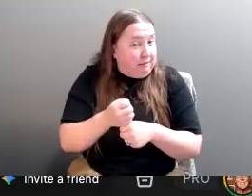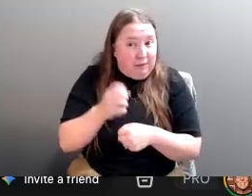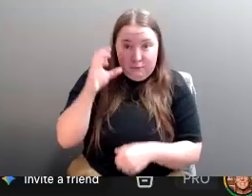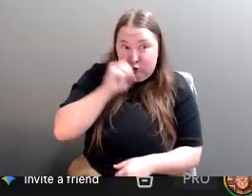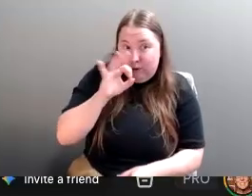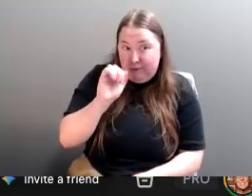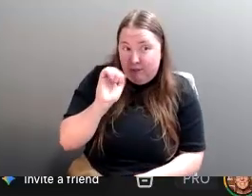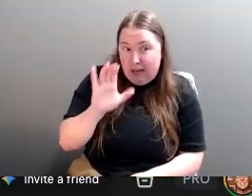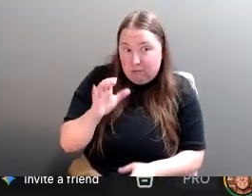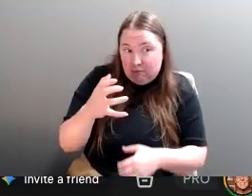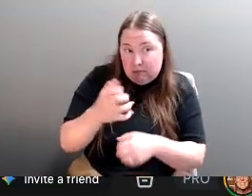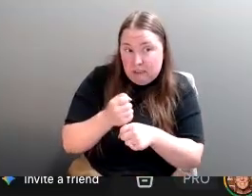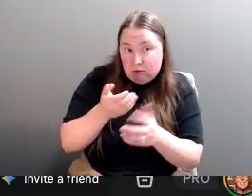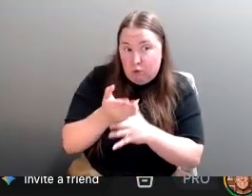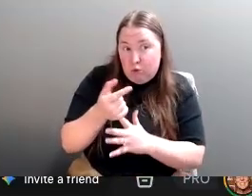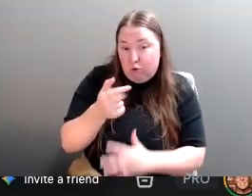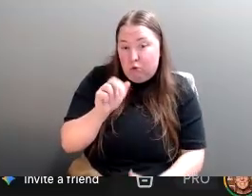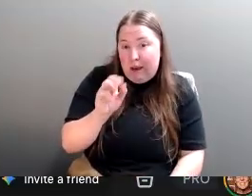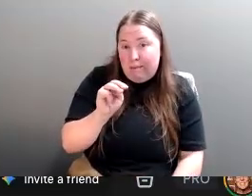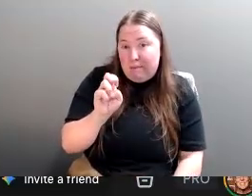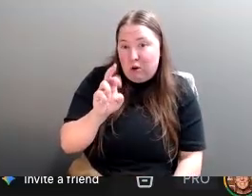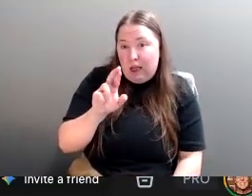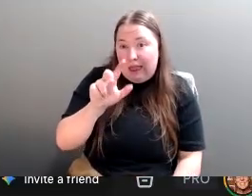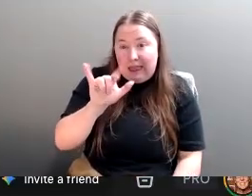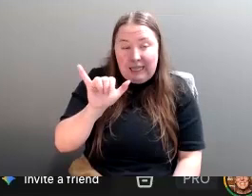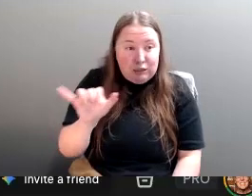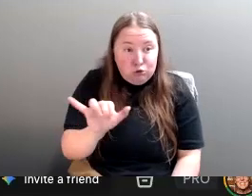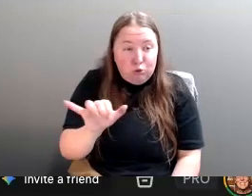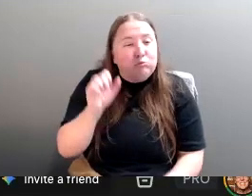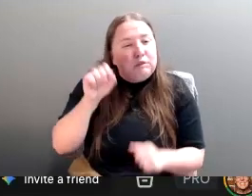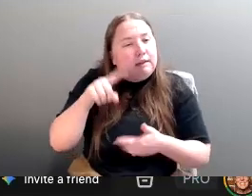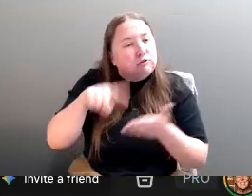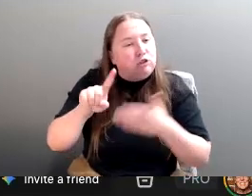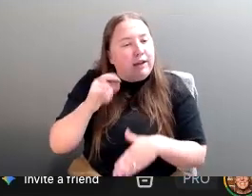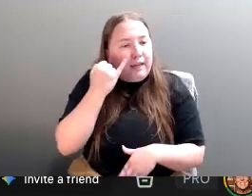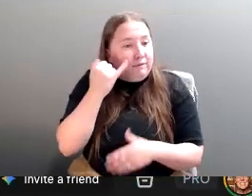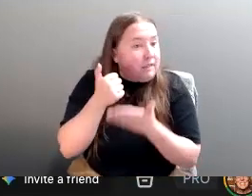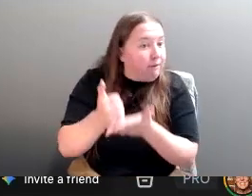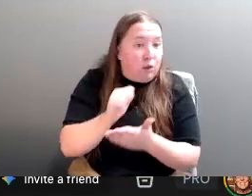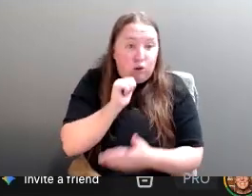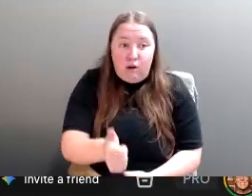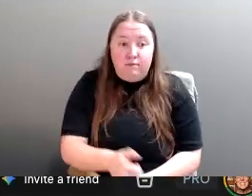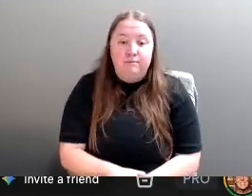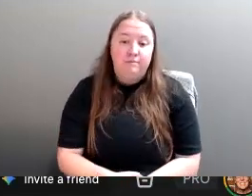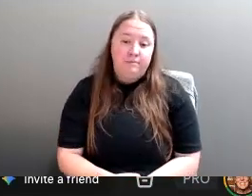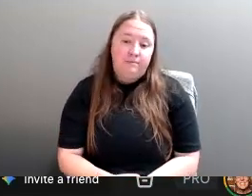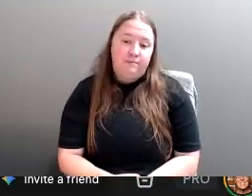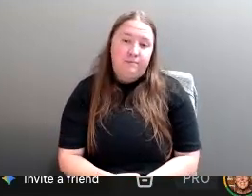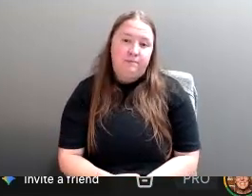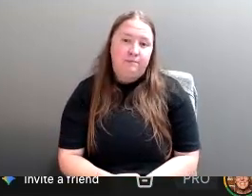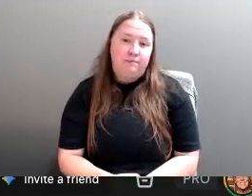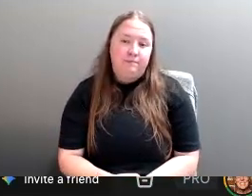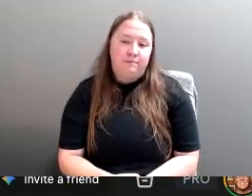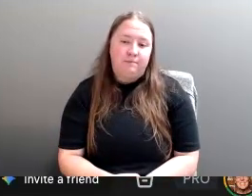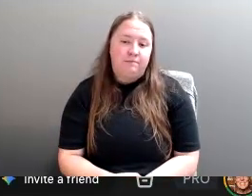are getting it part of Grammarly too. So we can definitely check into that if that's helpful. I was wondering, same.